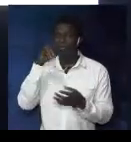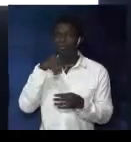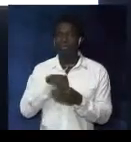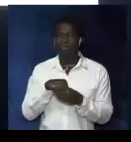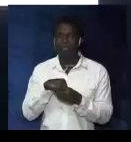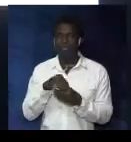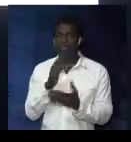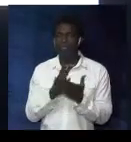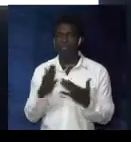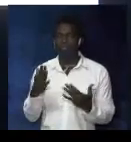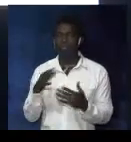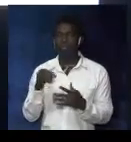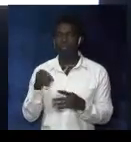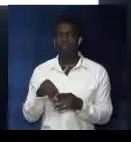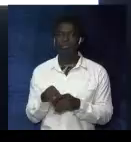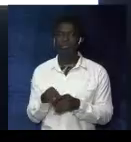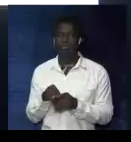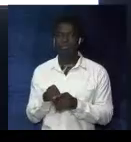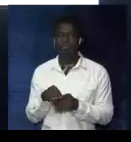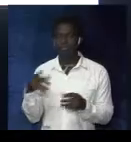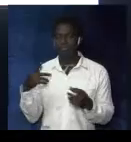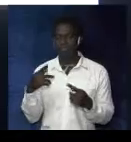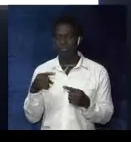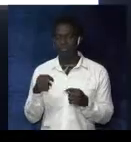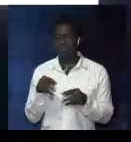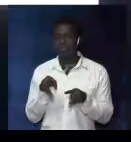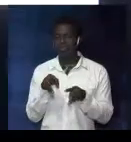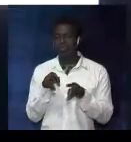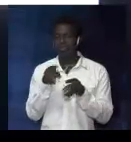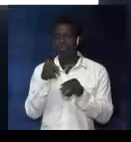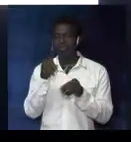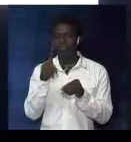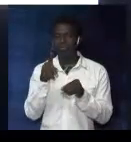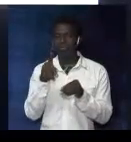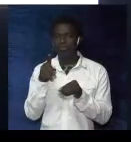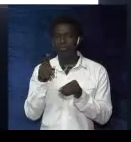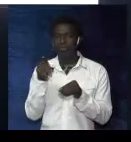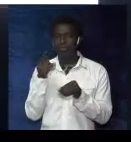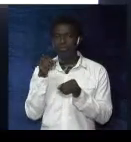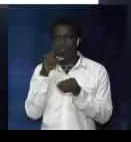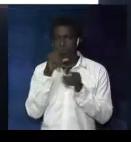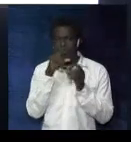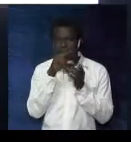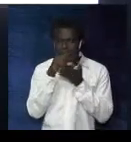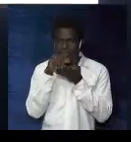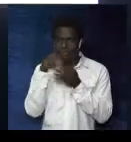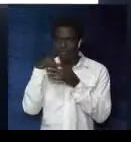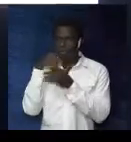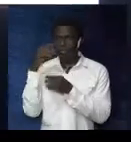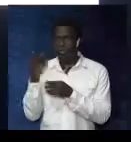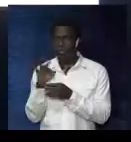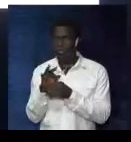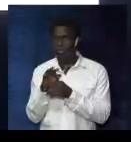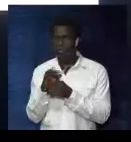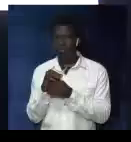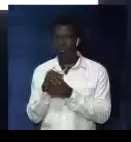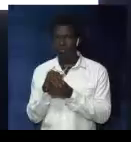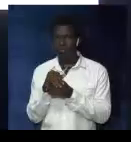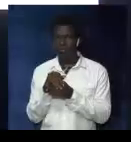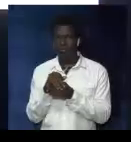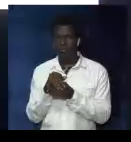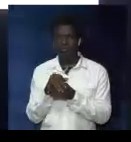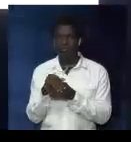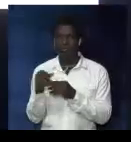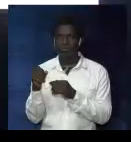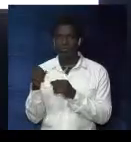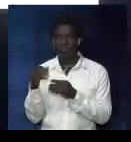result of fear. The way you chickened out of the competition, yes. Before school's closure,